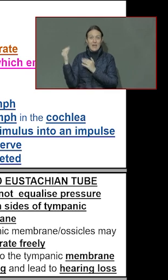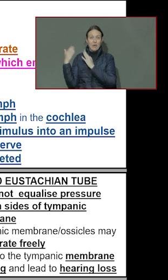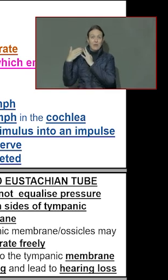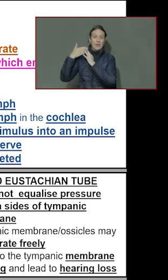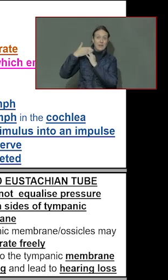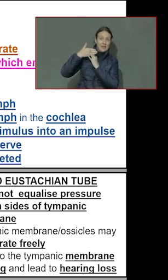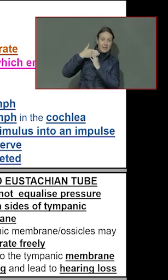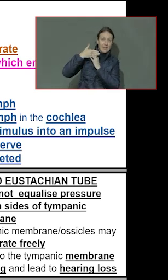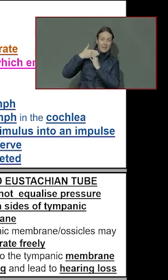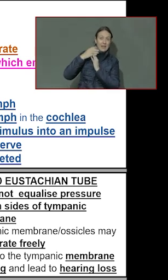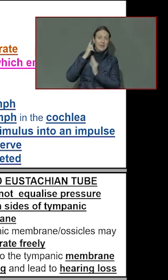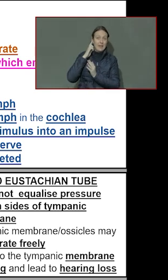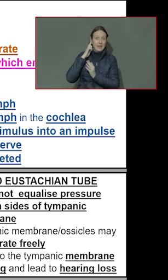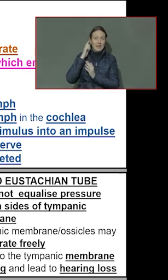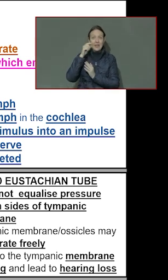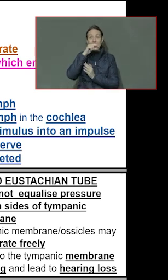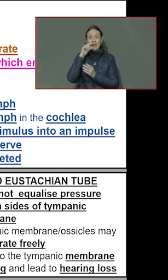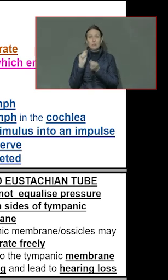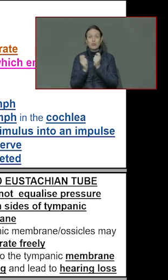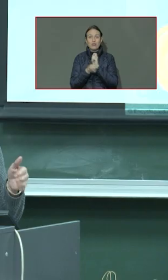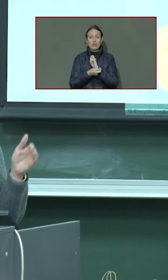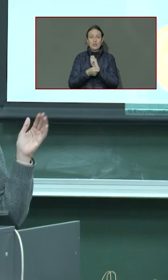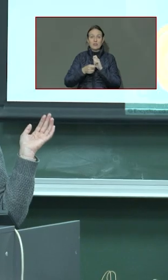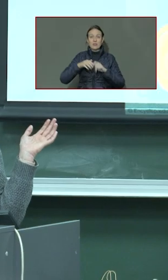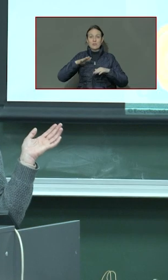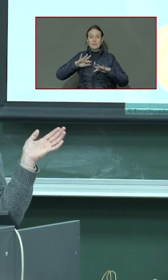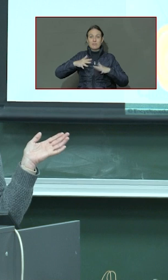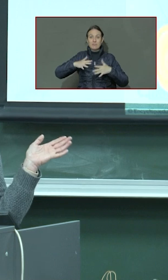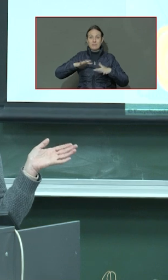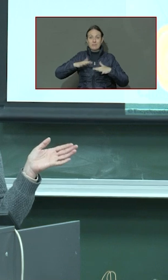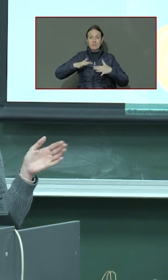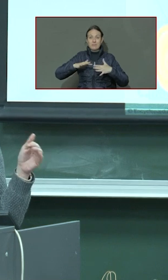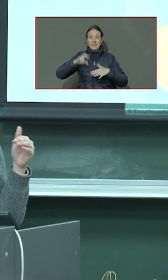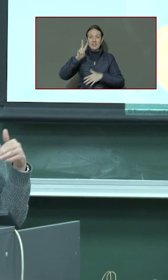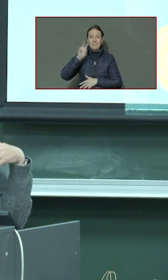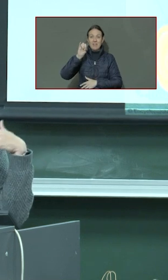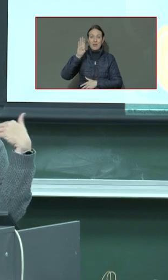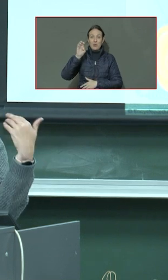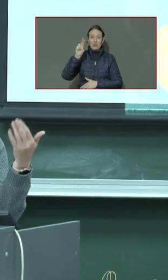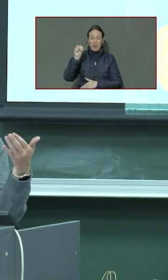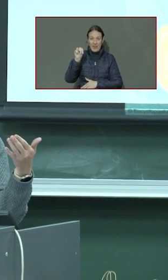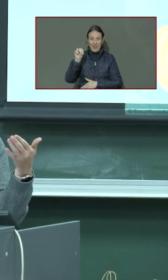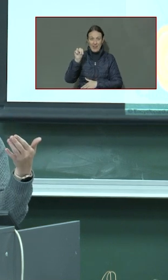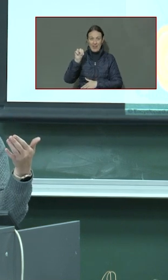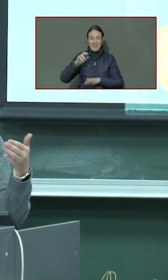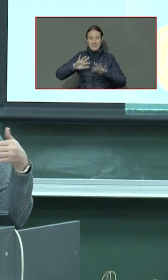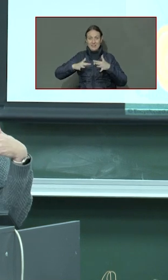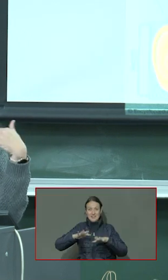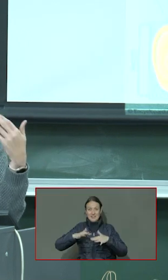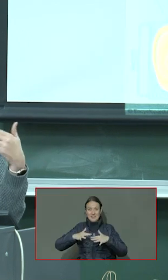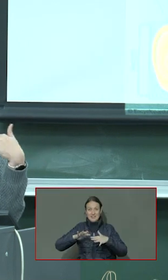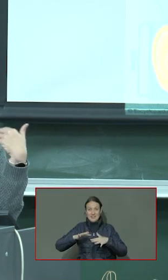we are talking about a vibration. So from there on, the endolymph will also vibrate.